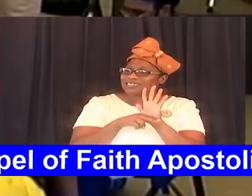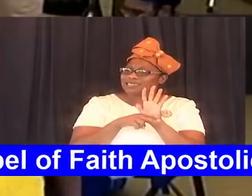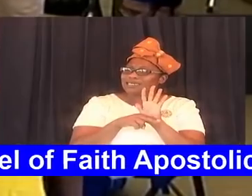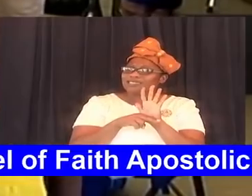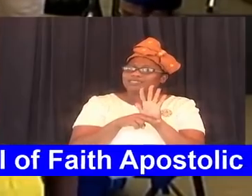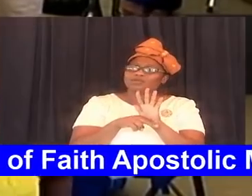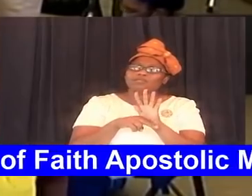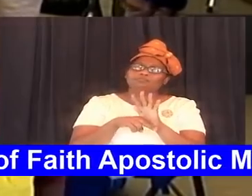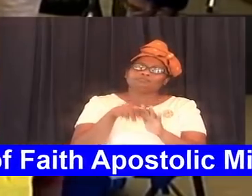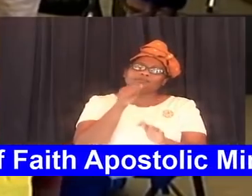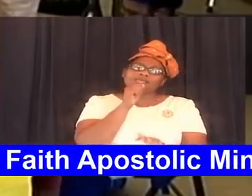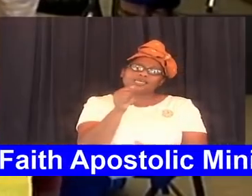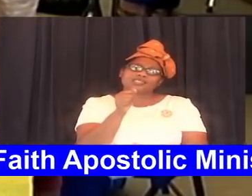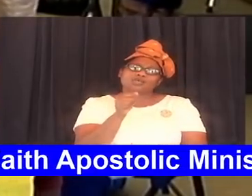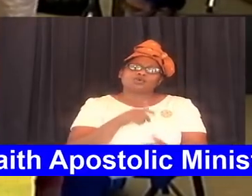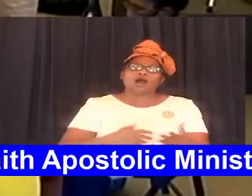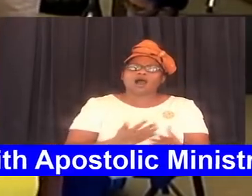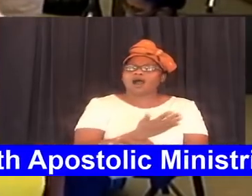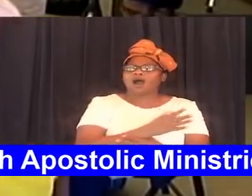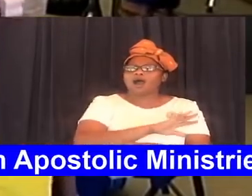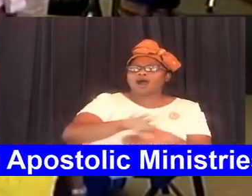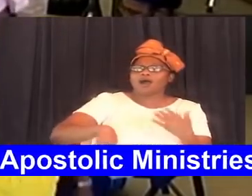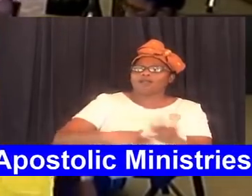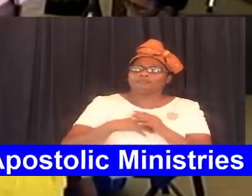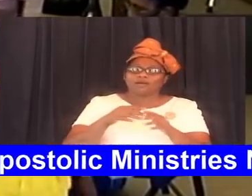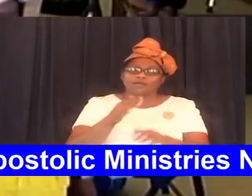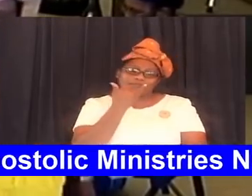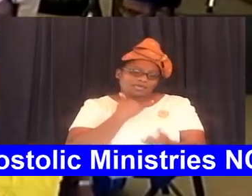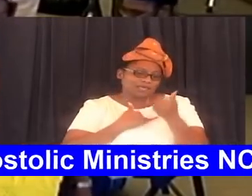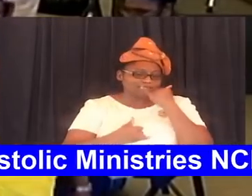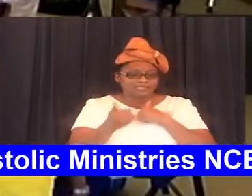tenderness, patient with me through my